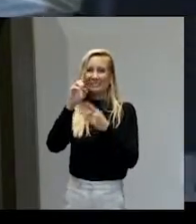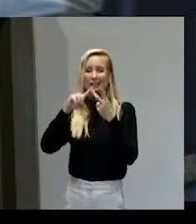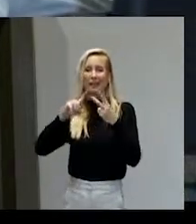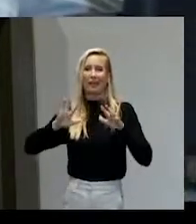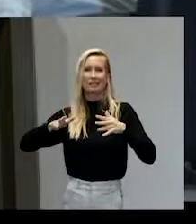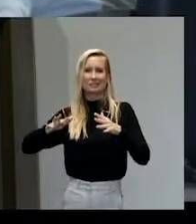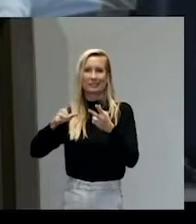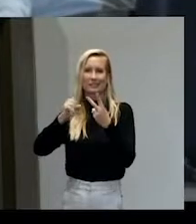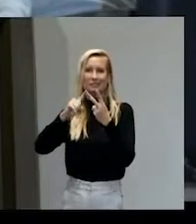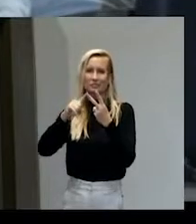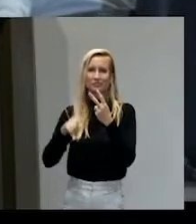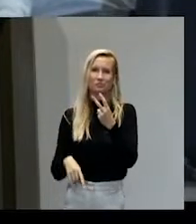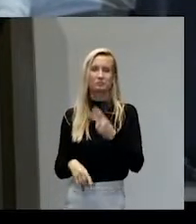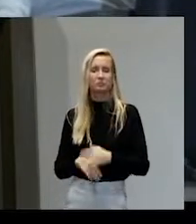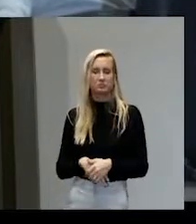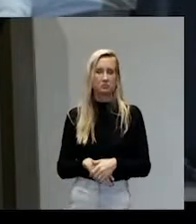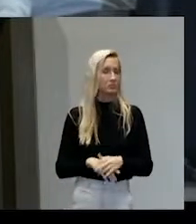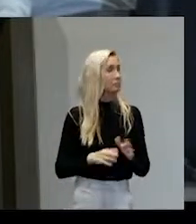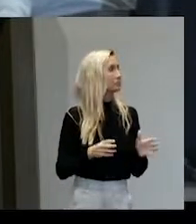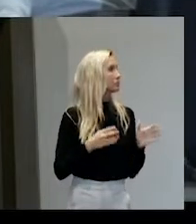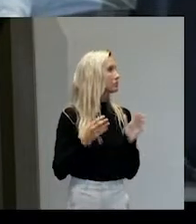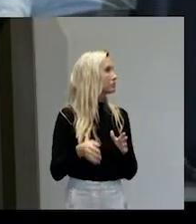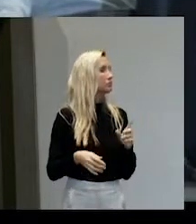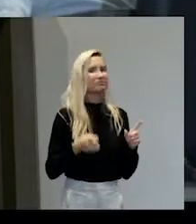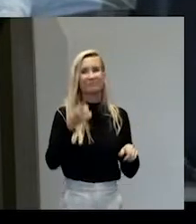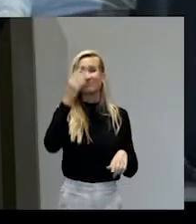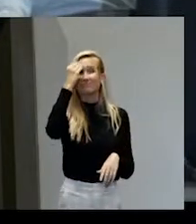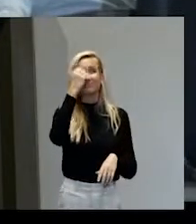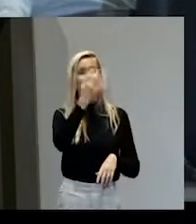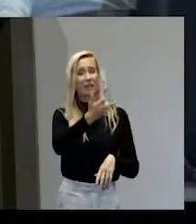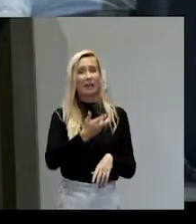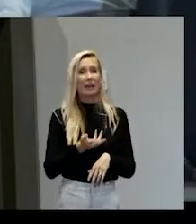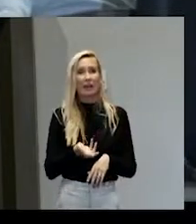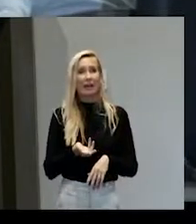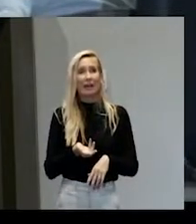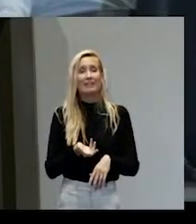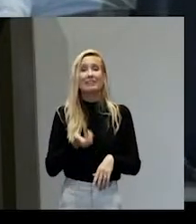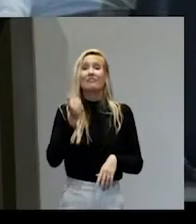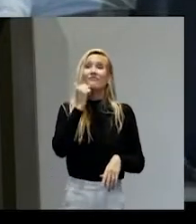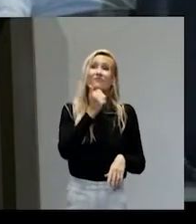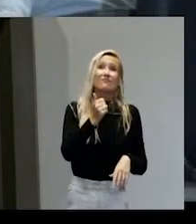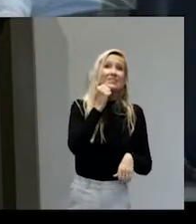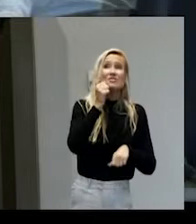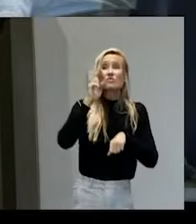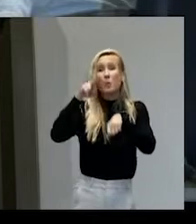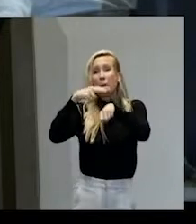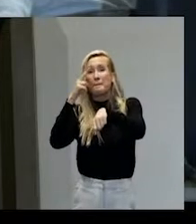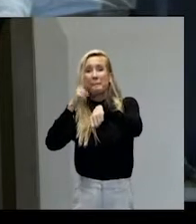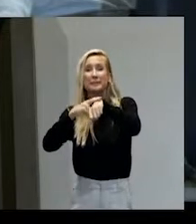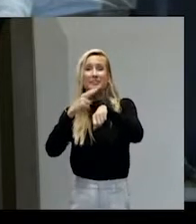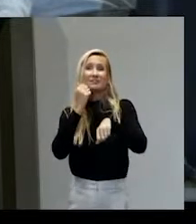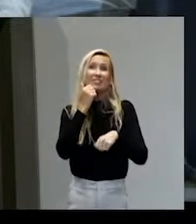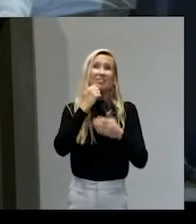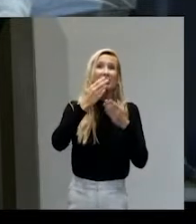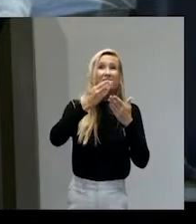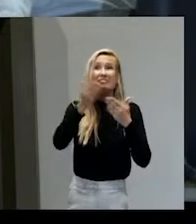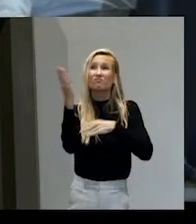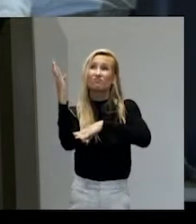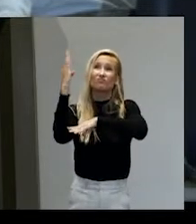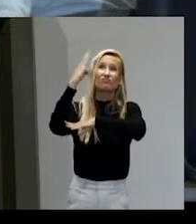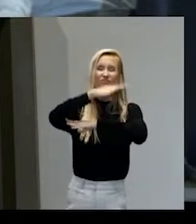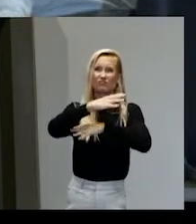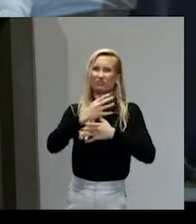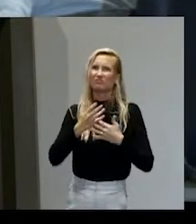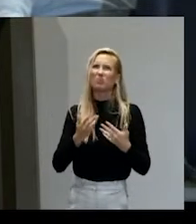It took me a long time to do normal everyday things, like I have to plan